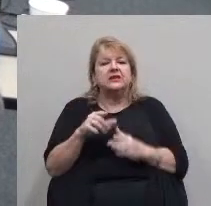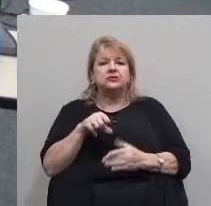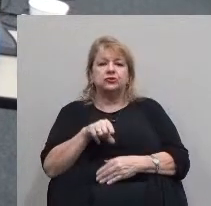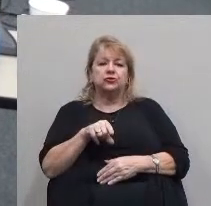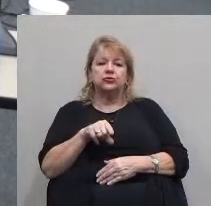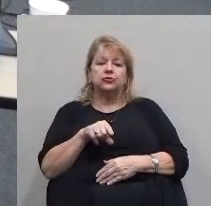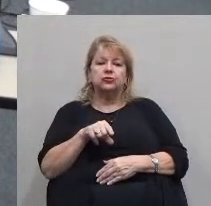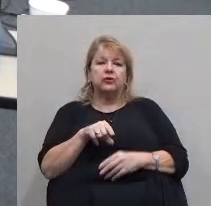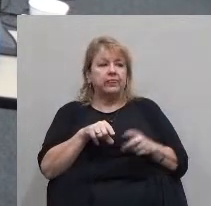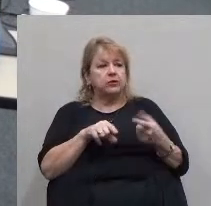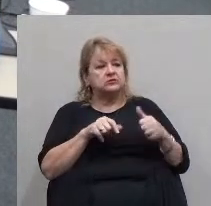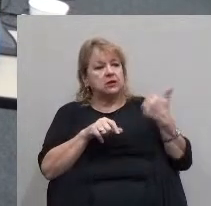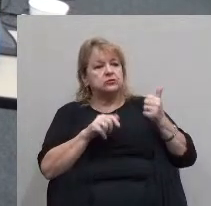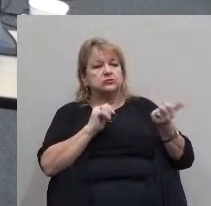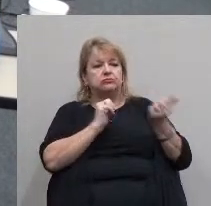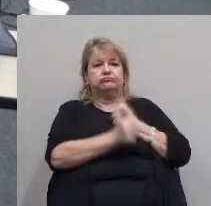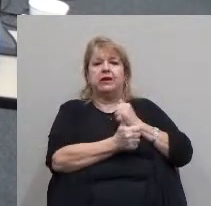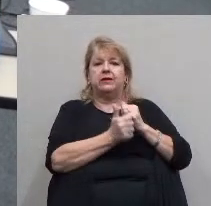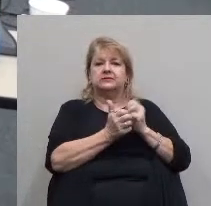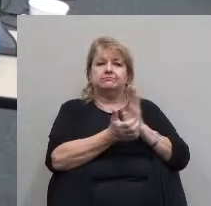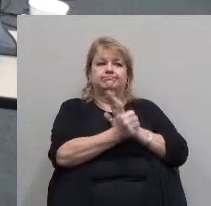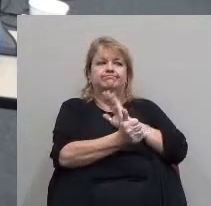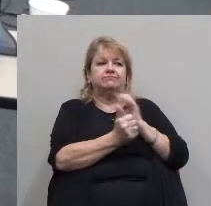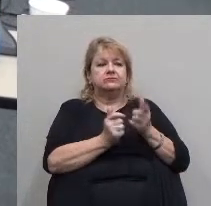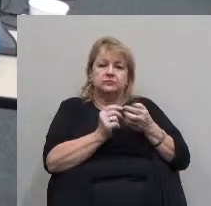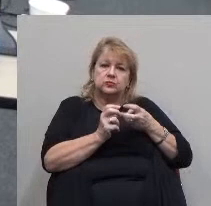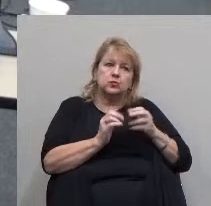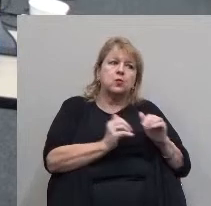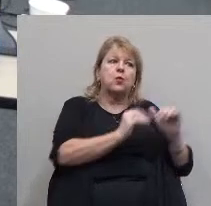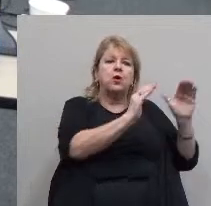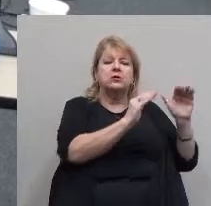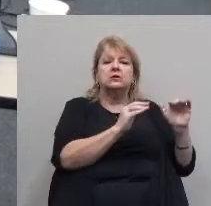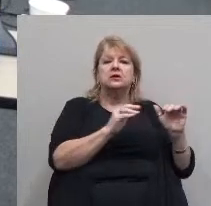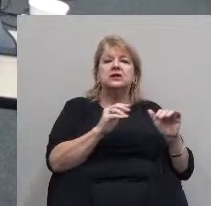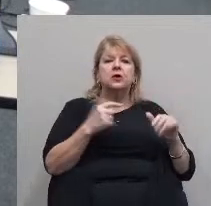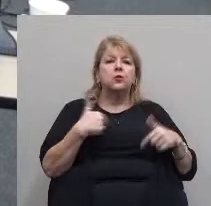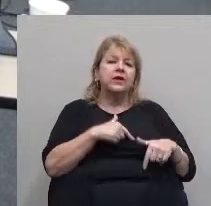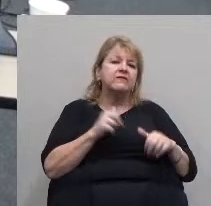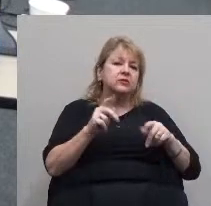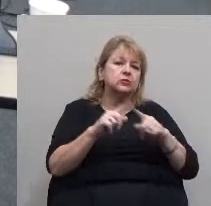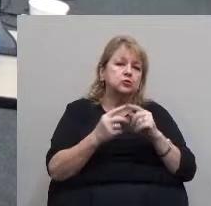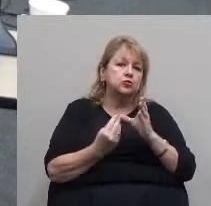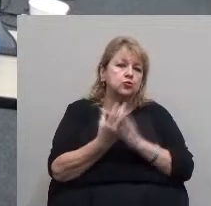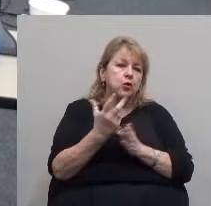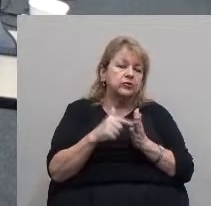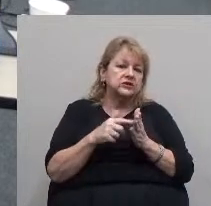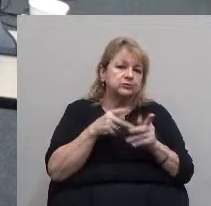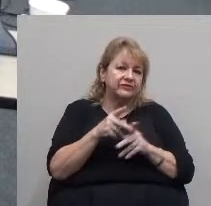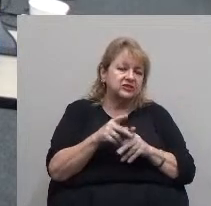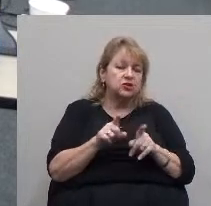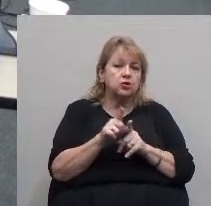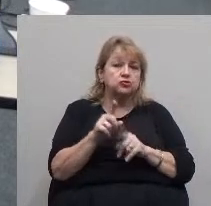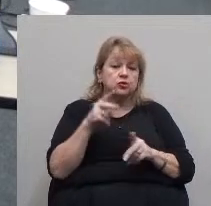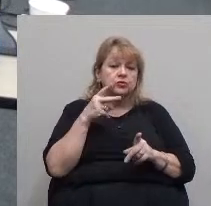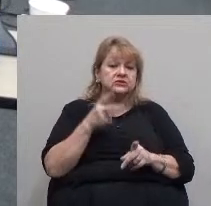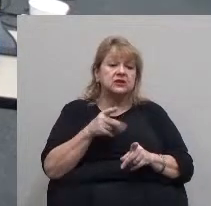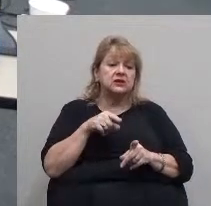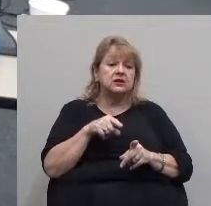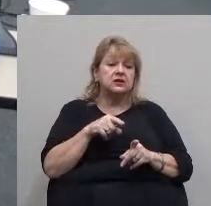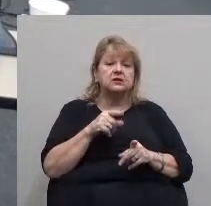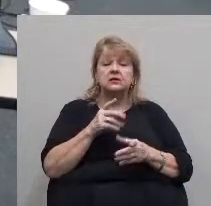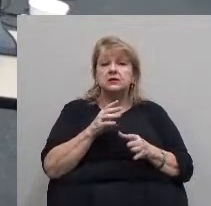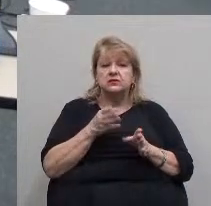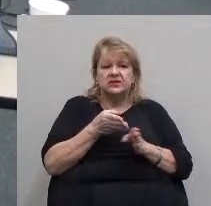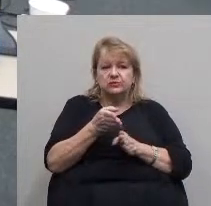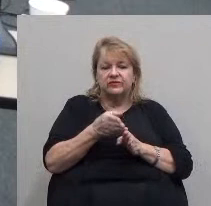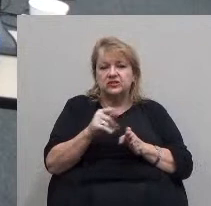more than anything else is the opportunity to grow the profession. We were looking at the fact that even with some